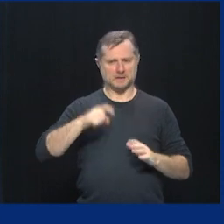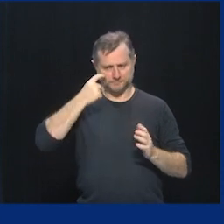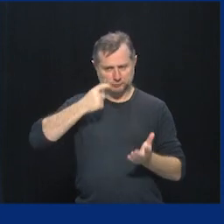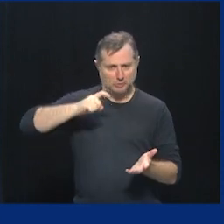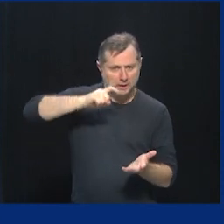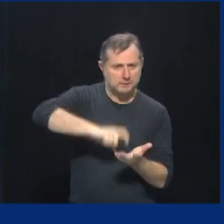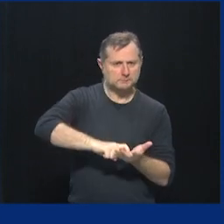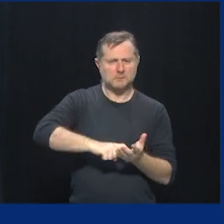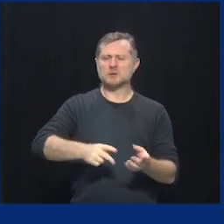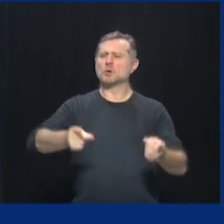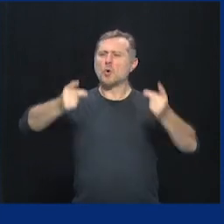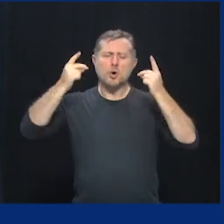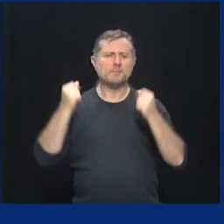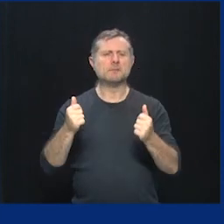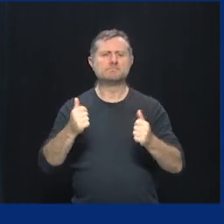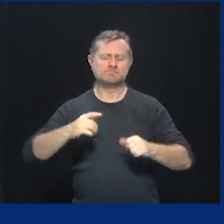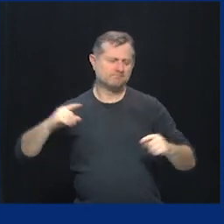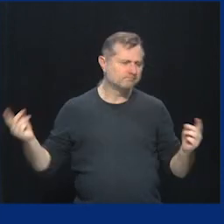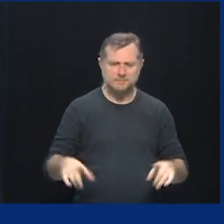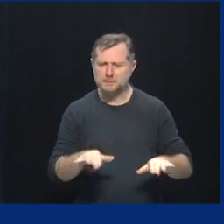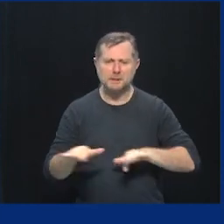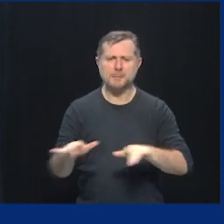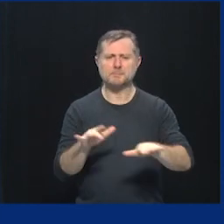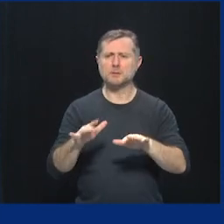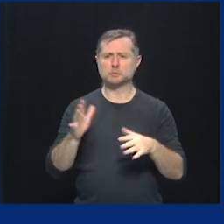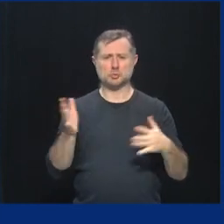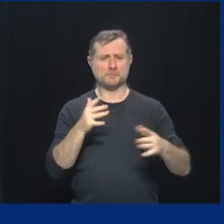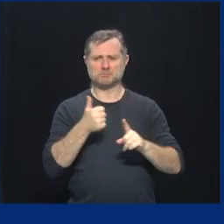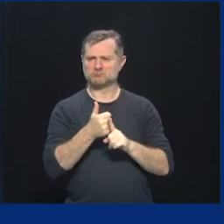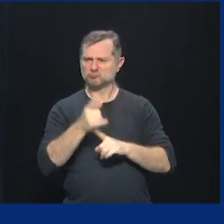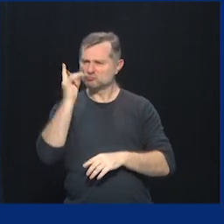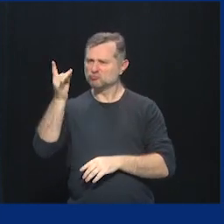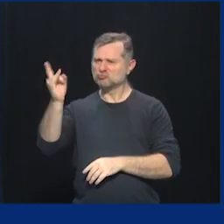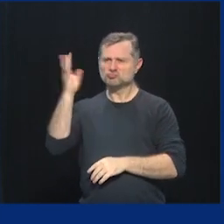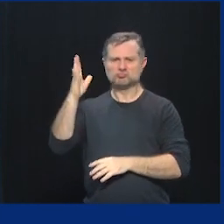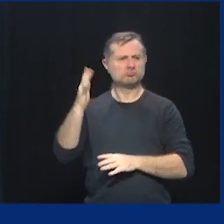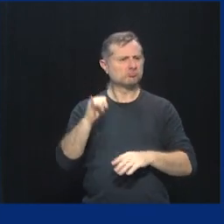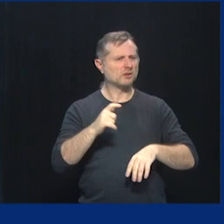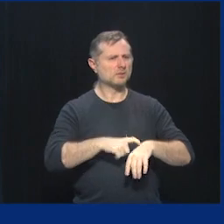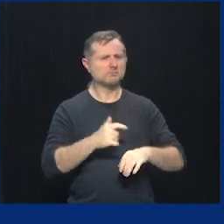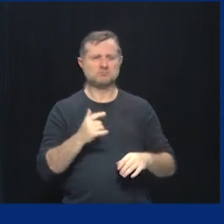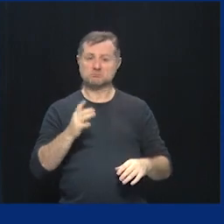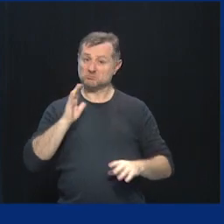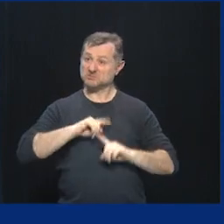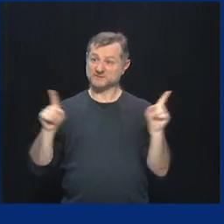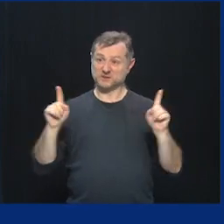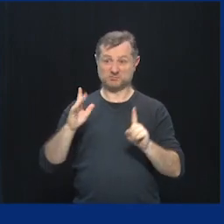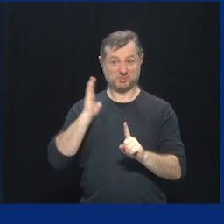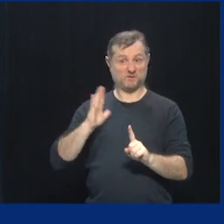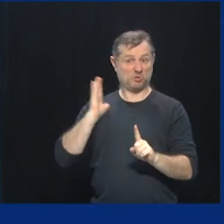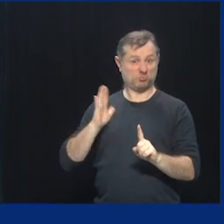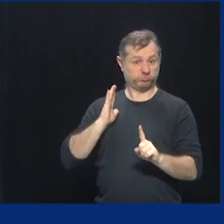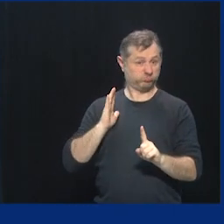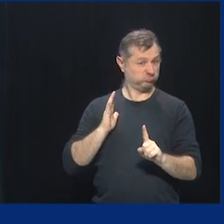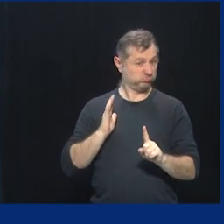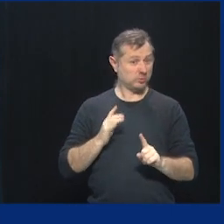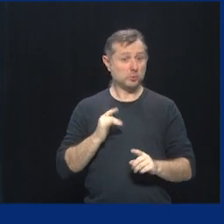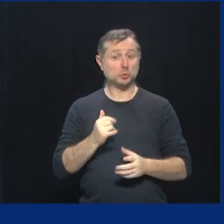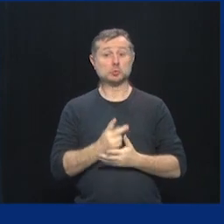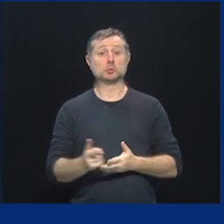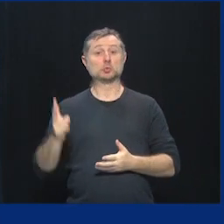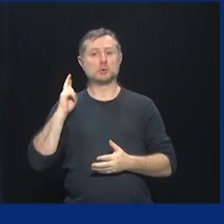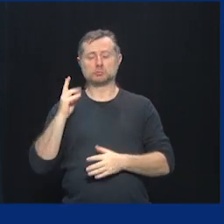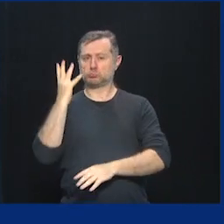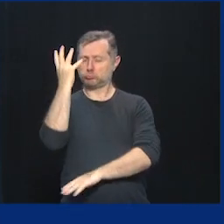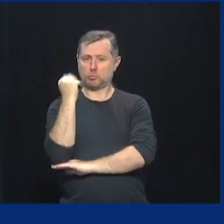the brutality of storms now. It is different. A record set 2 weeks ago, another